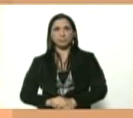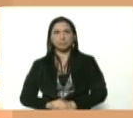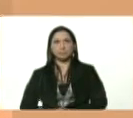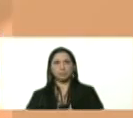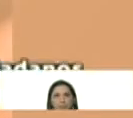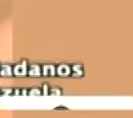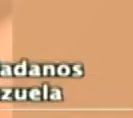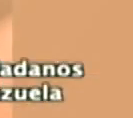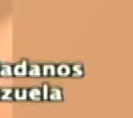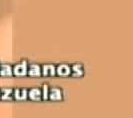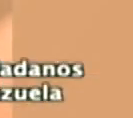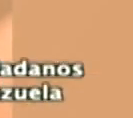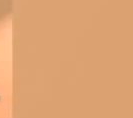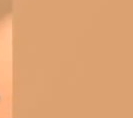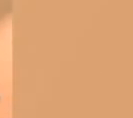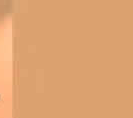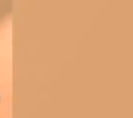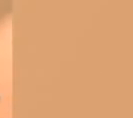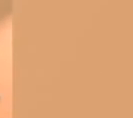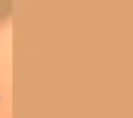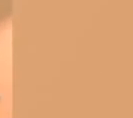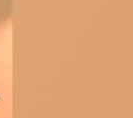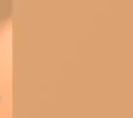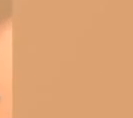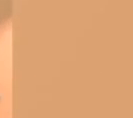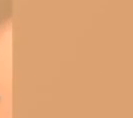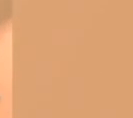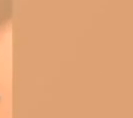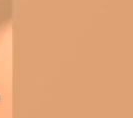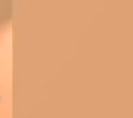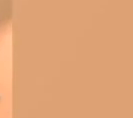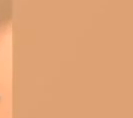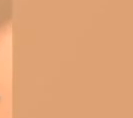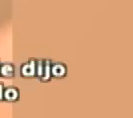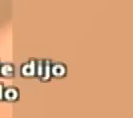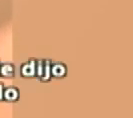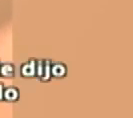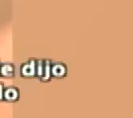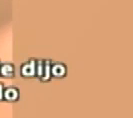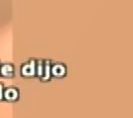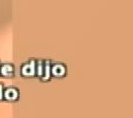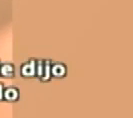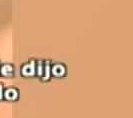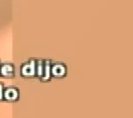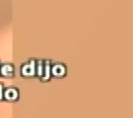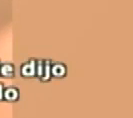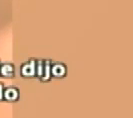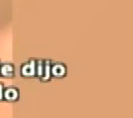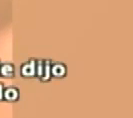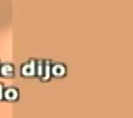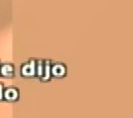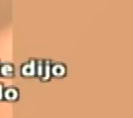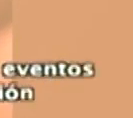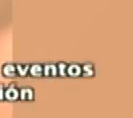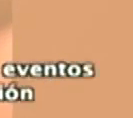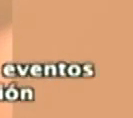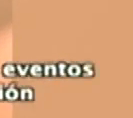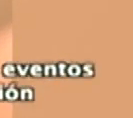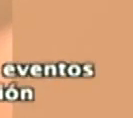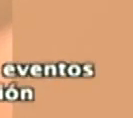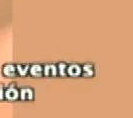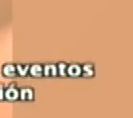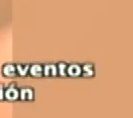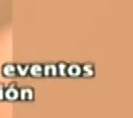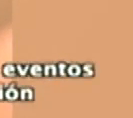the two U.S. citizens arrested in Venezuela over the weekend, as well as Jordan Goudreau of Silvercorp. The State Department also told Newsweek that it would be looking into the